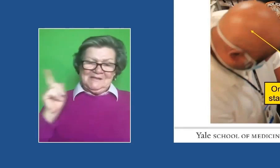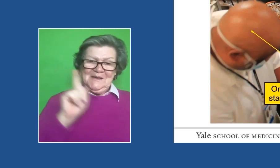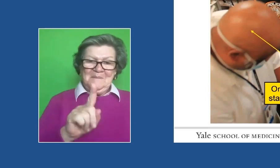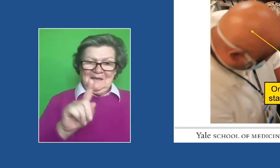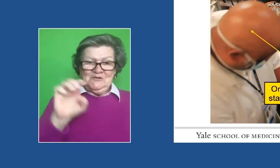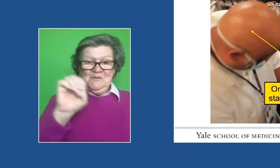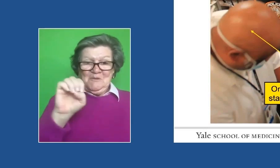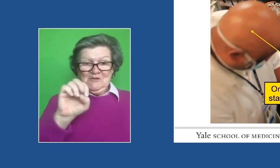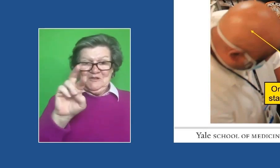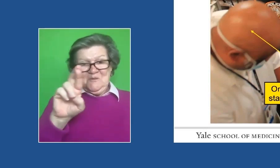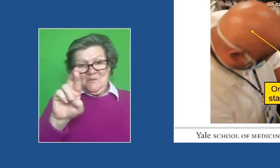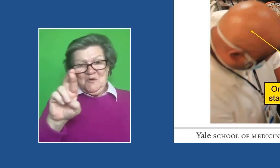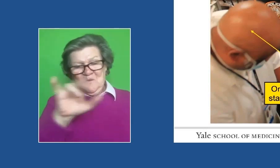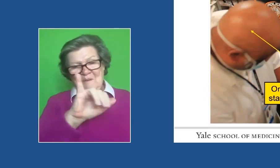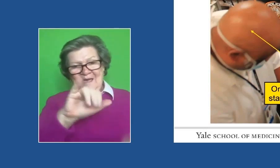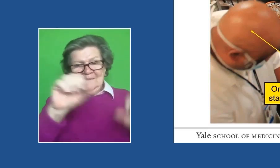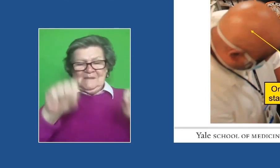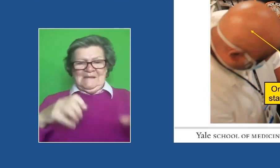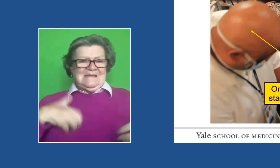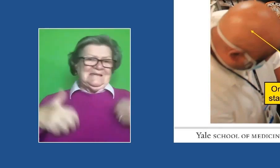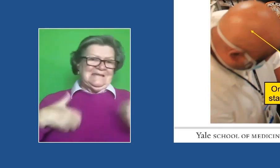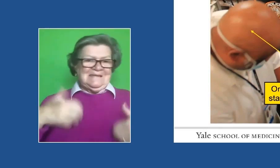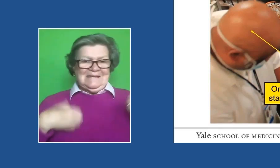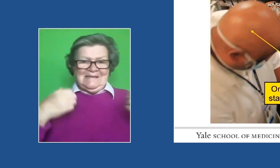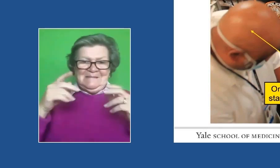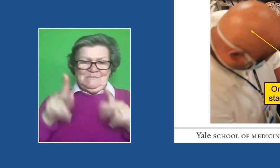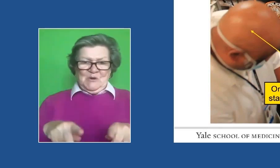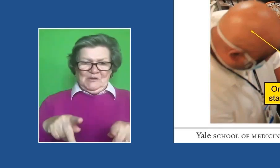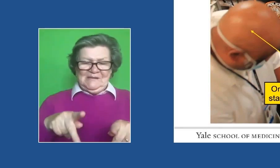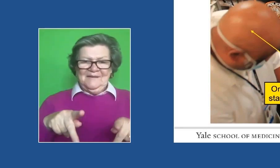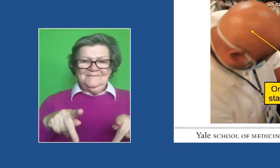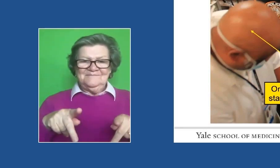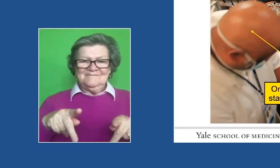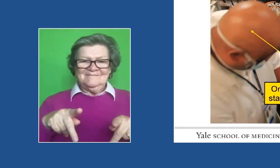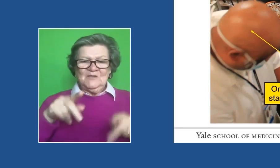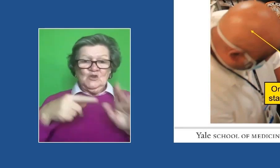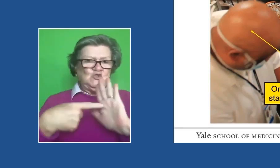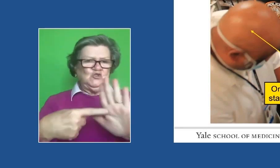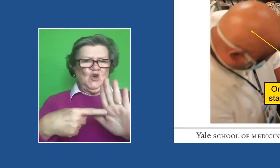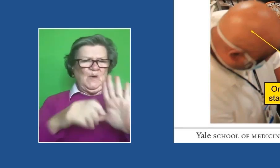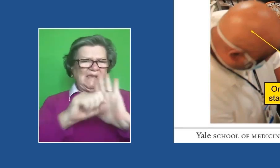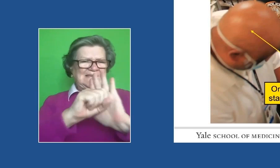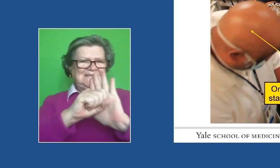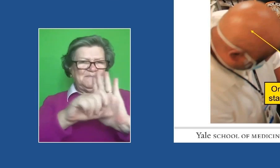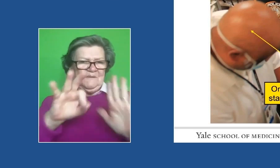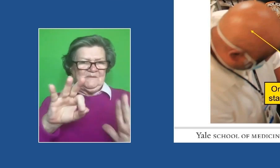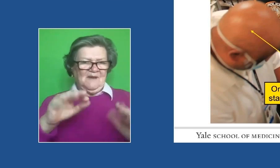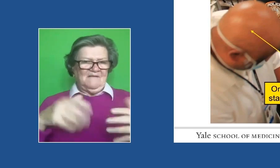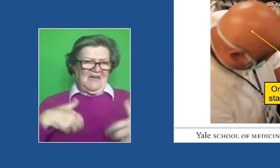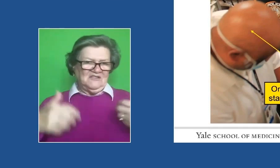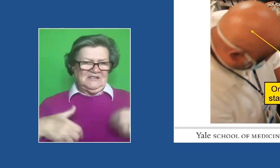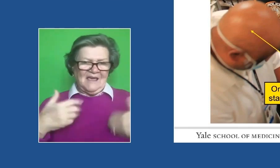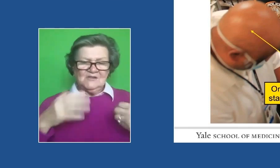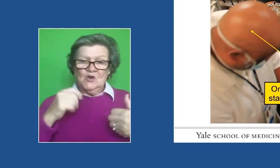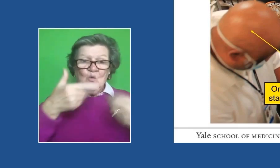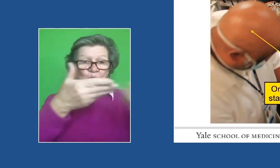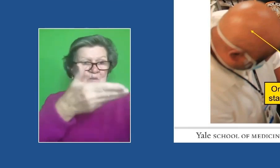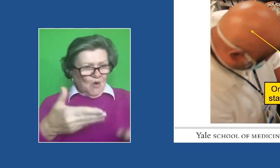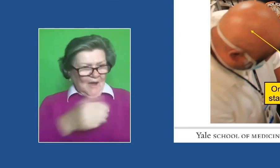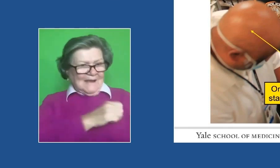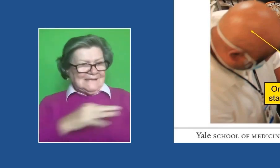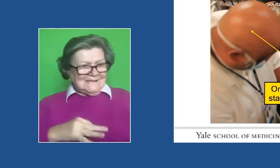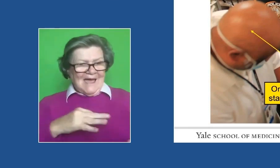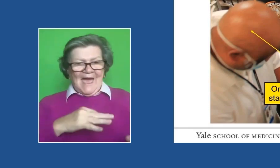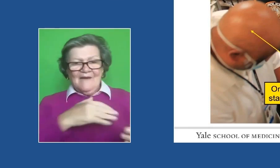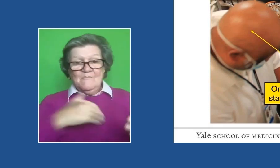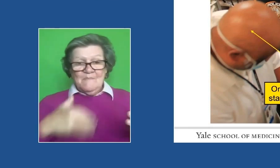department as a potentially agitated individual or showing symptoms of agitation. And we brought staff members who were on